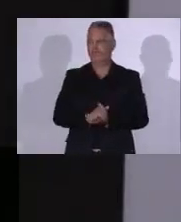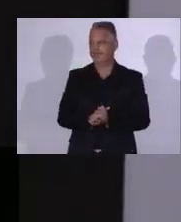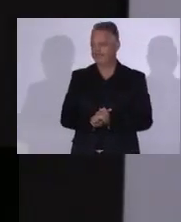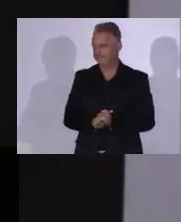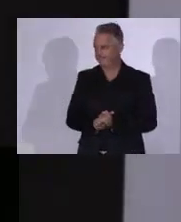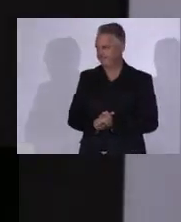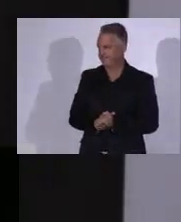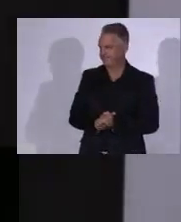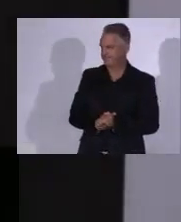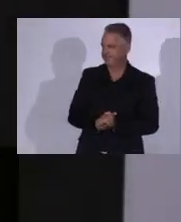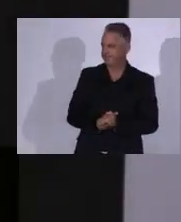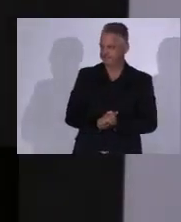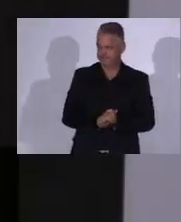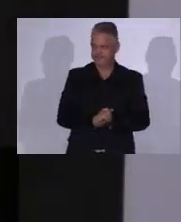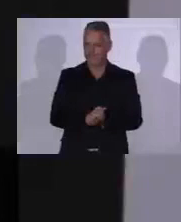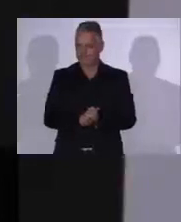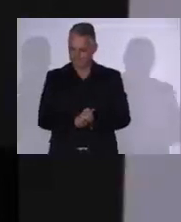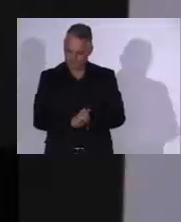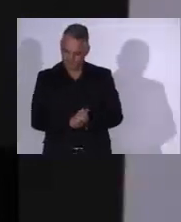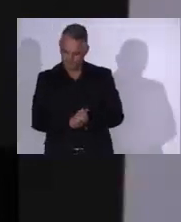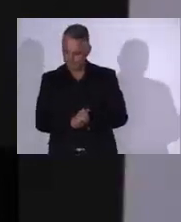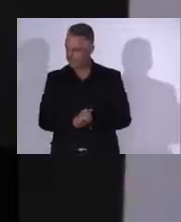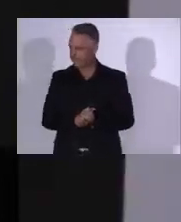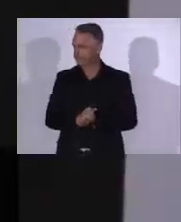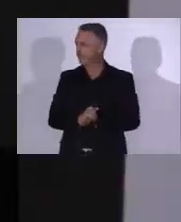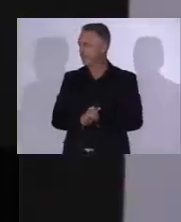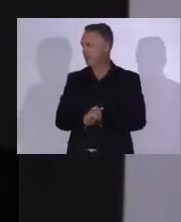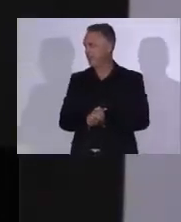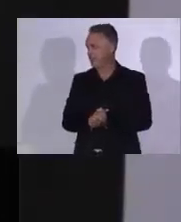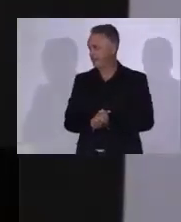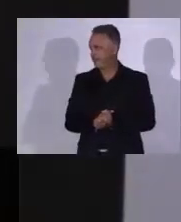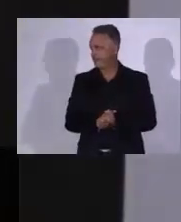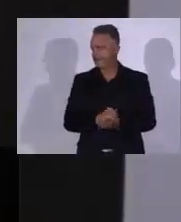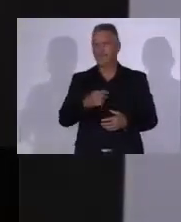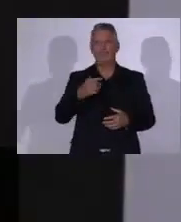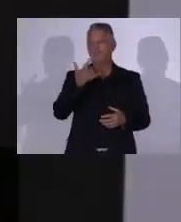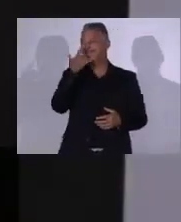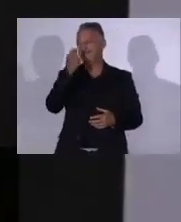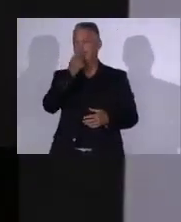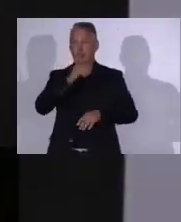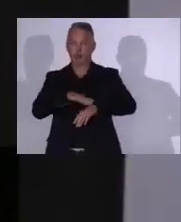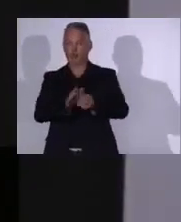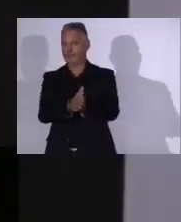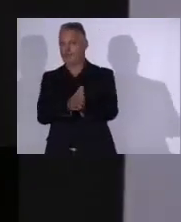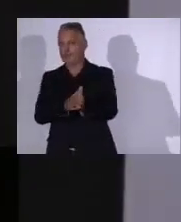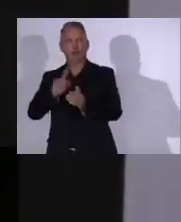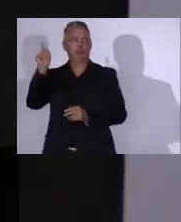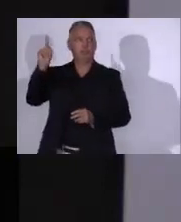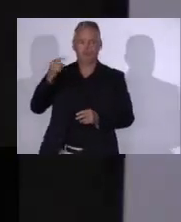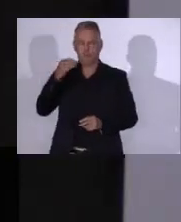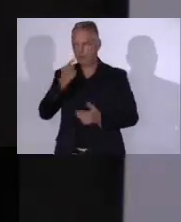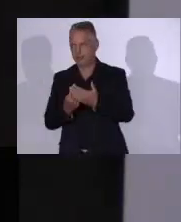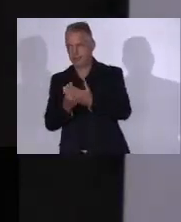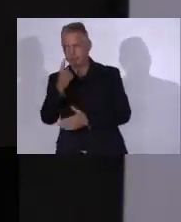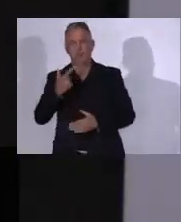We, as with all forums that I seem to organize, are a little bit behind time, but we'll live with it because the content